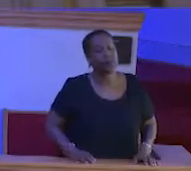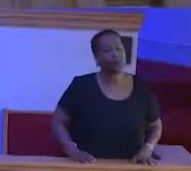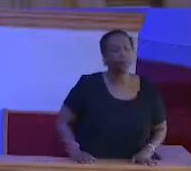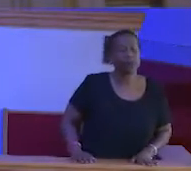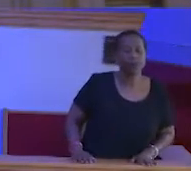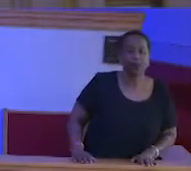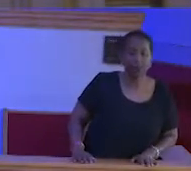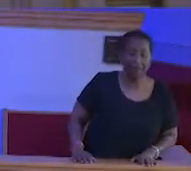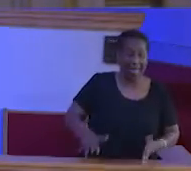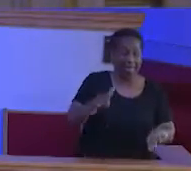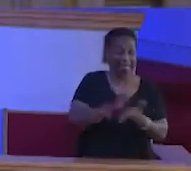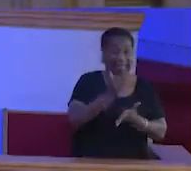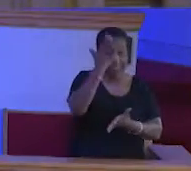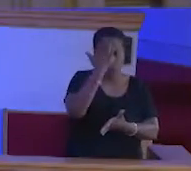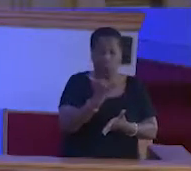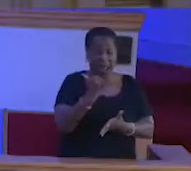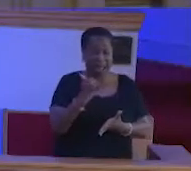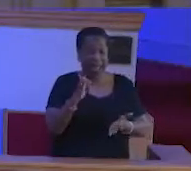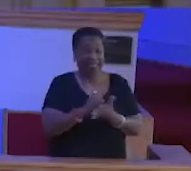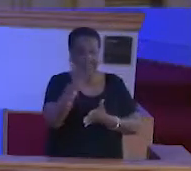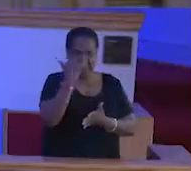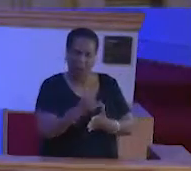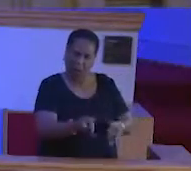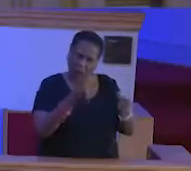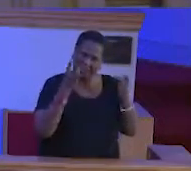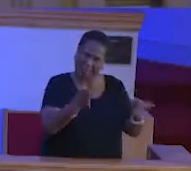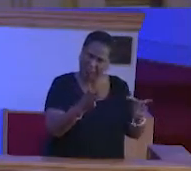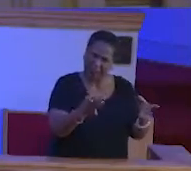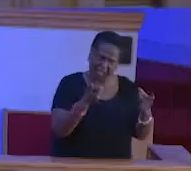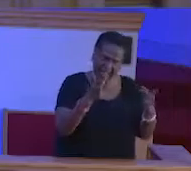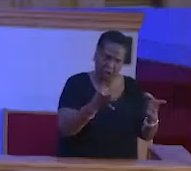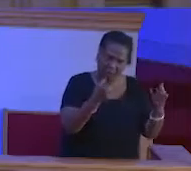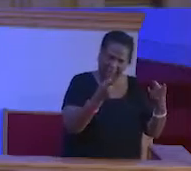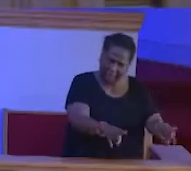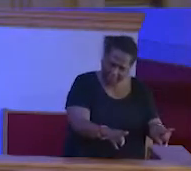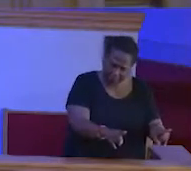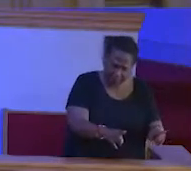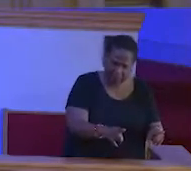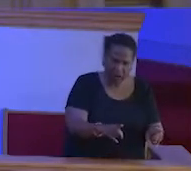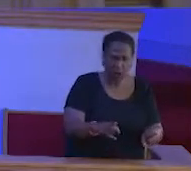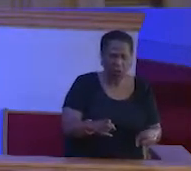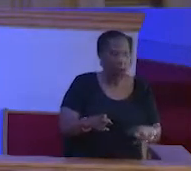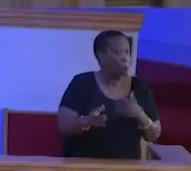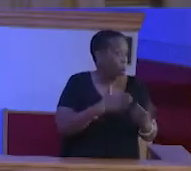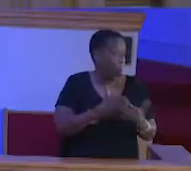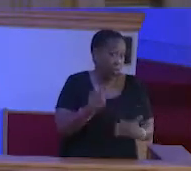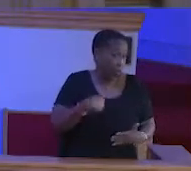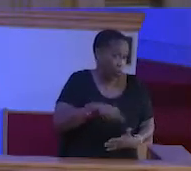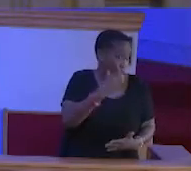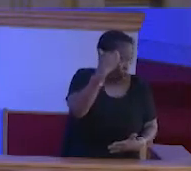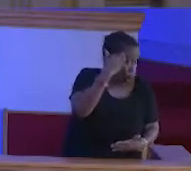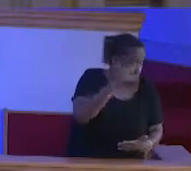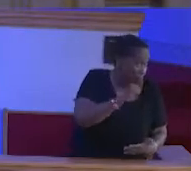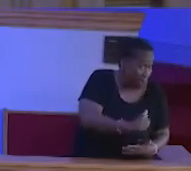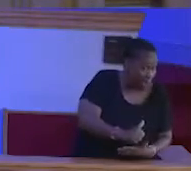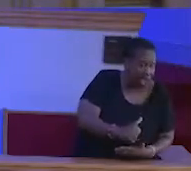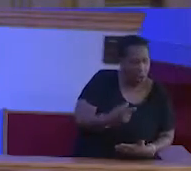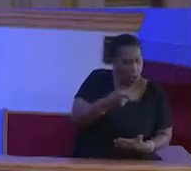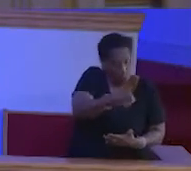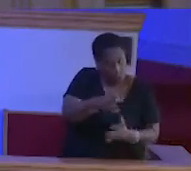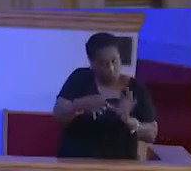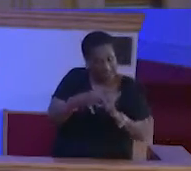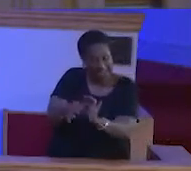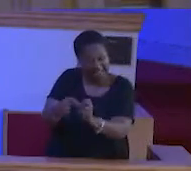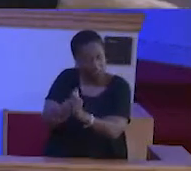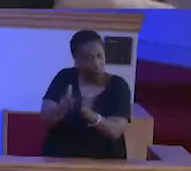That's why whenever something tragic is about to happen, whether we realize it or not, when you're connected to